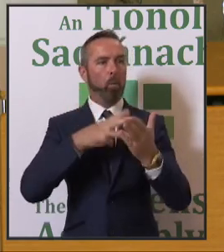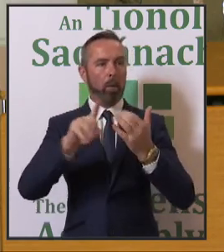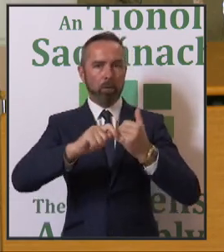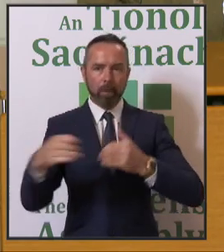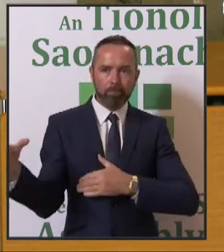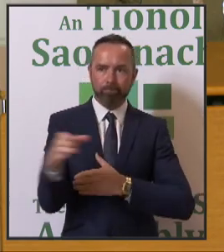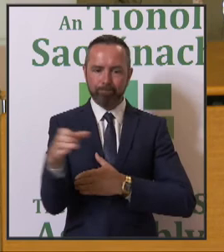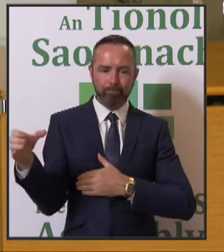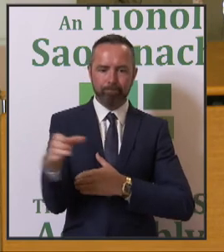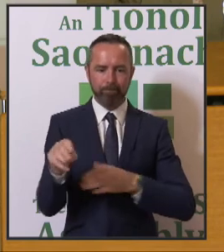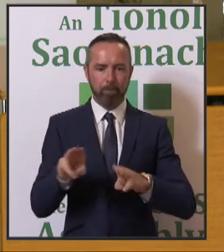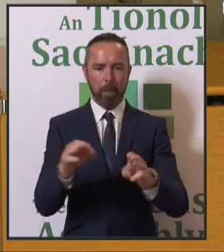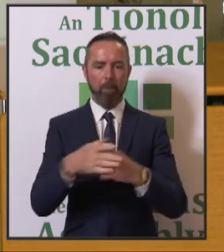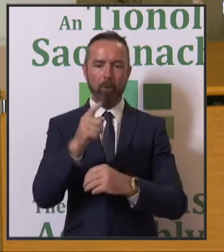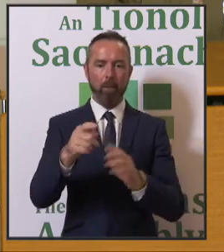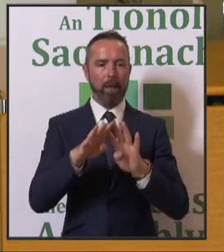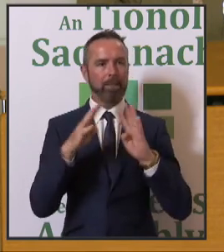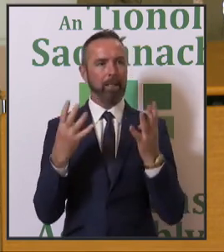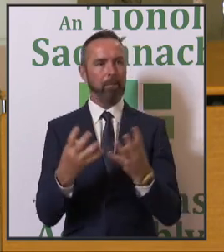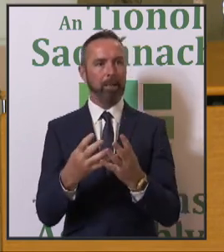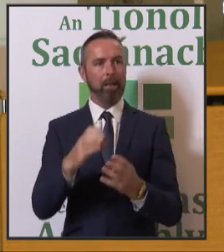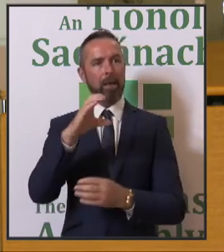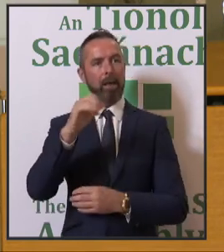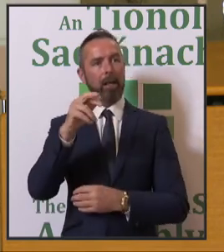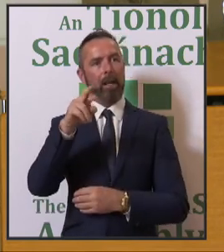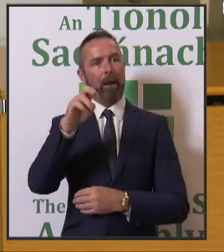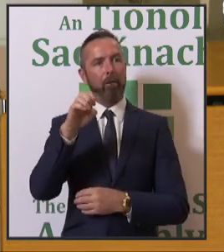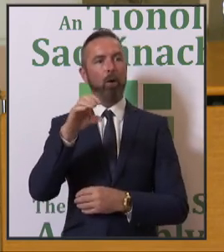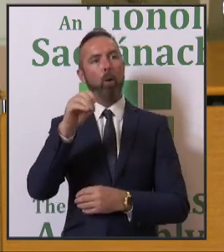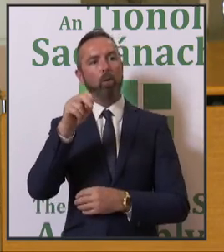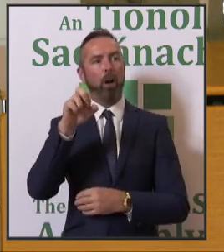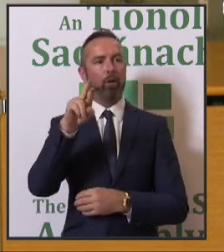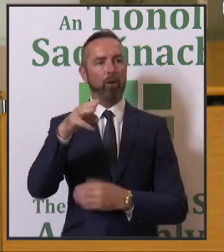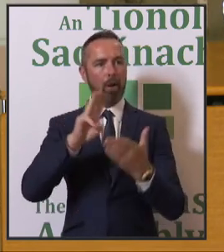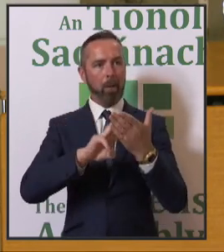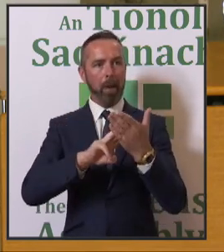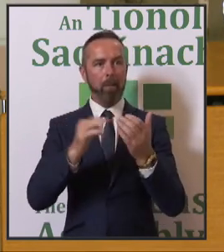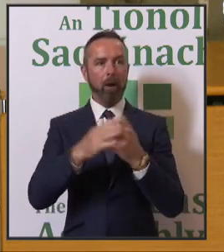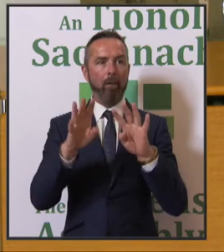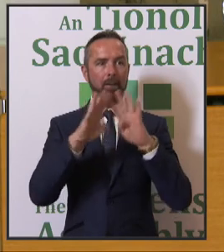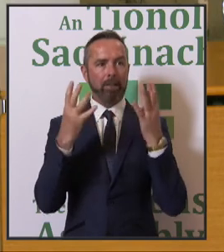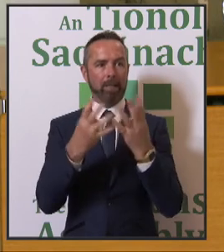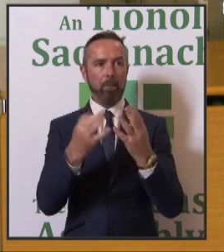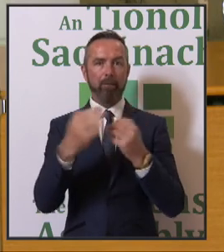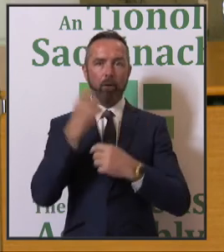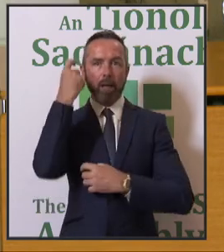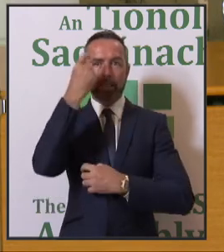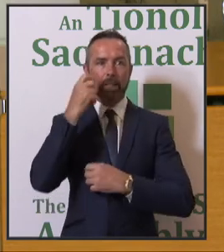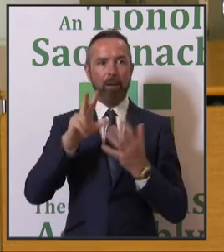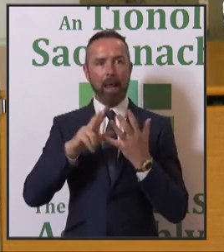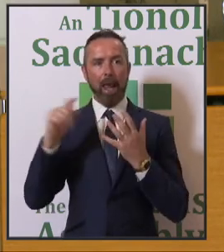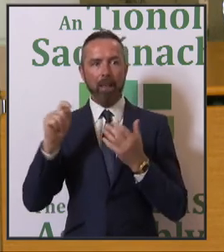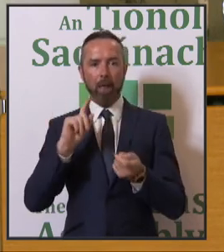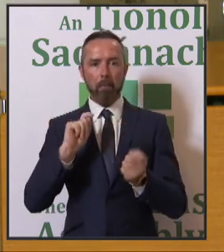that particular assembly. Claire O'Connor, in the middle, was a member of the assembly charged with considering the Eighth Amendment of the